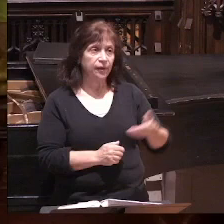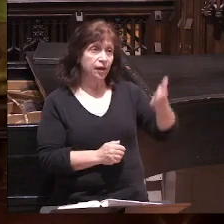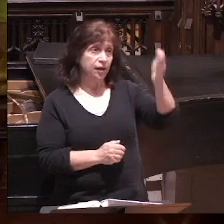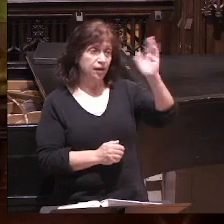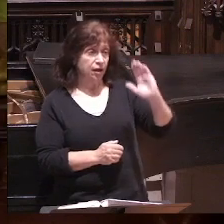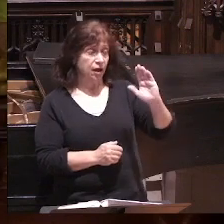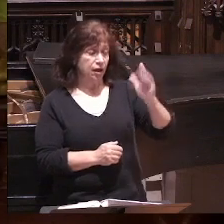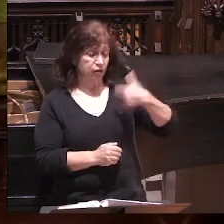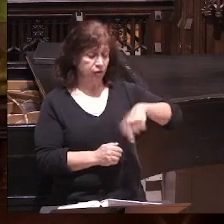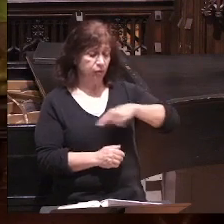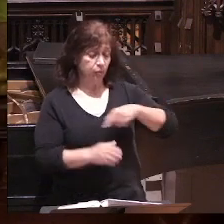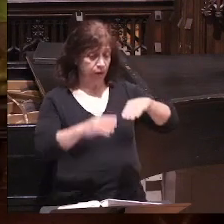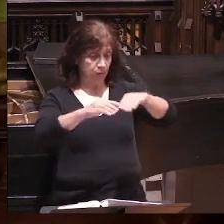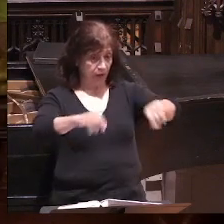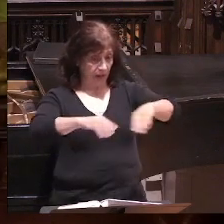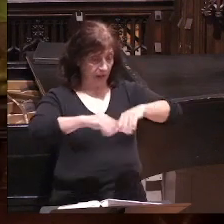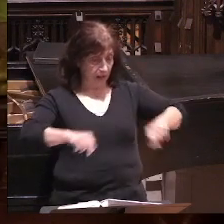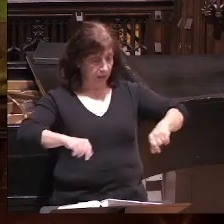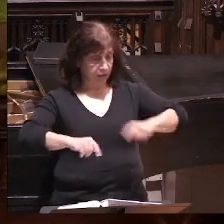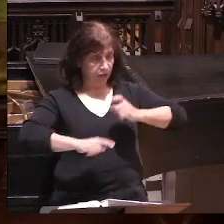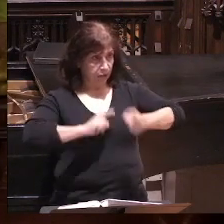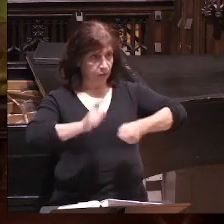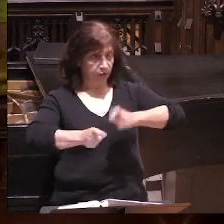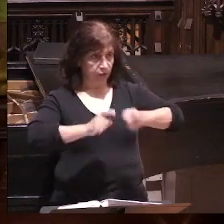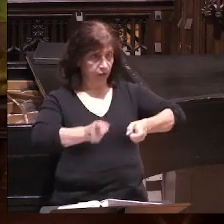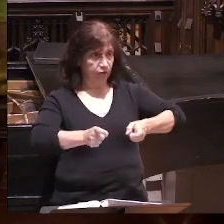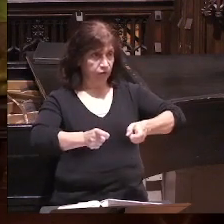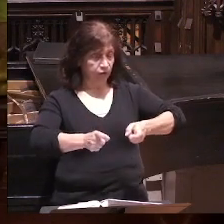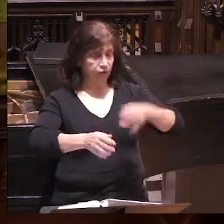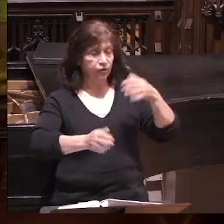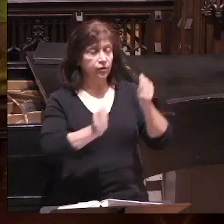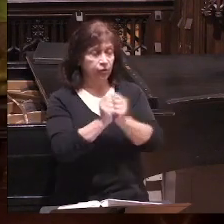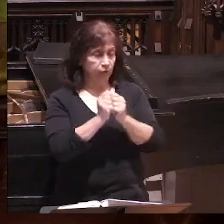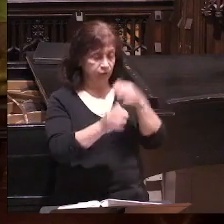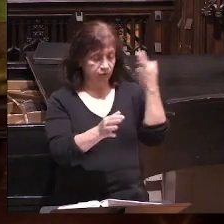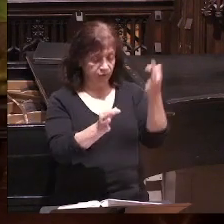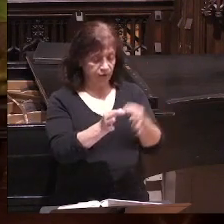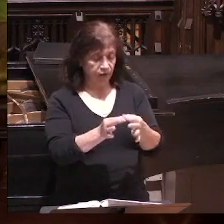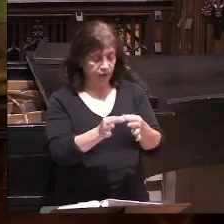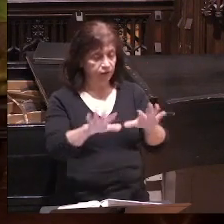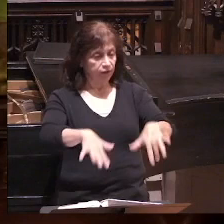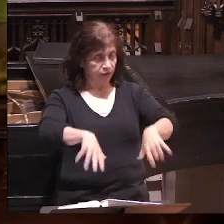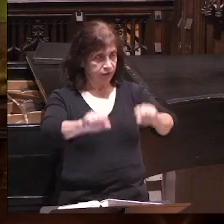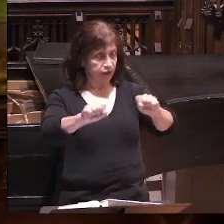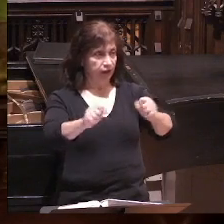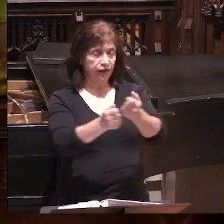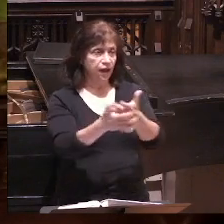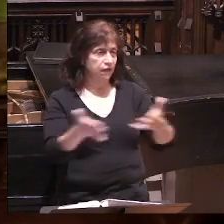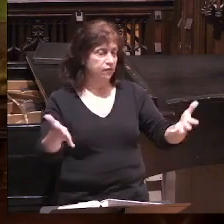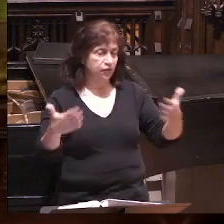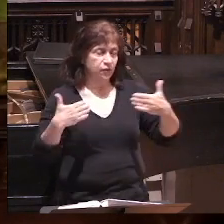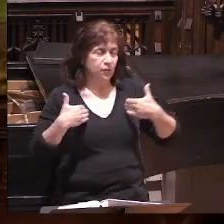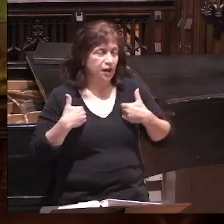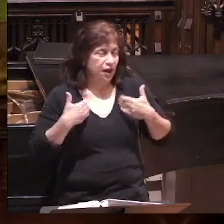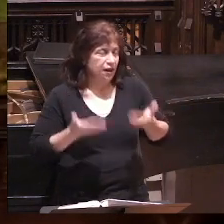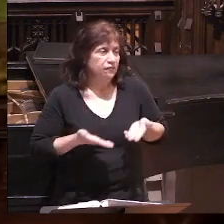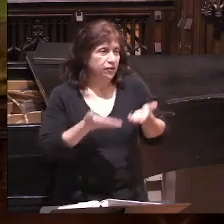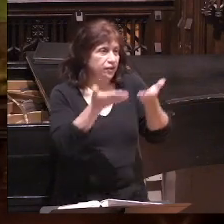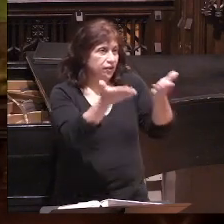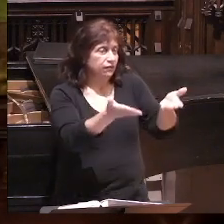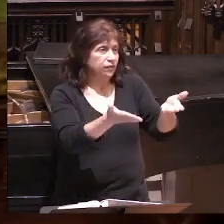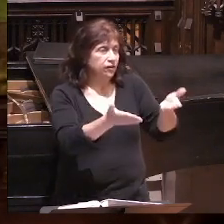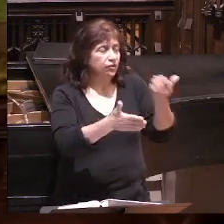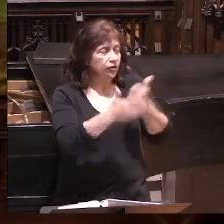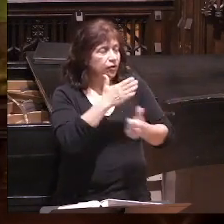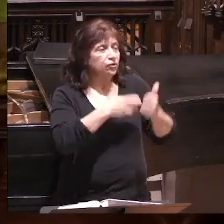God, we plant and we give in faith. Take all that we have given in